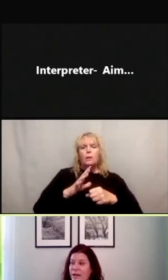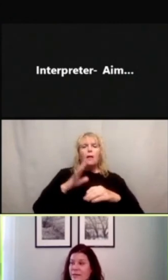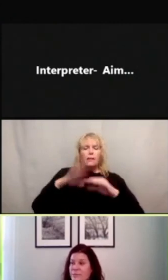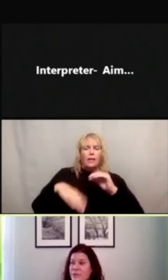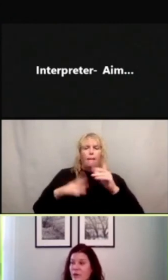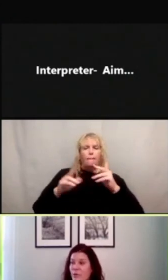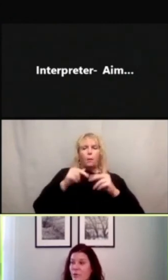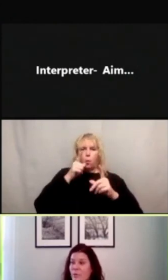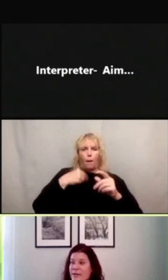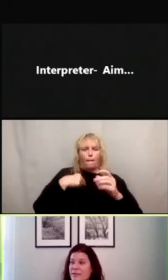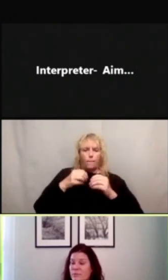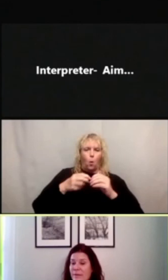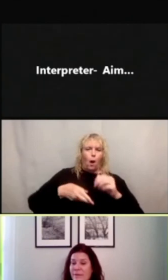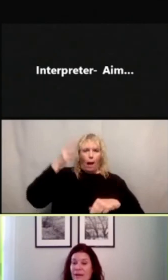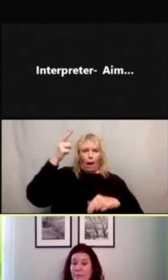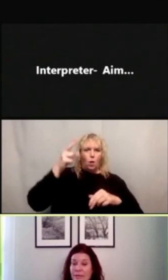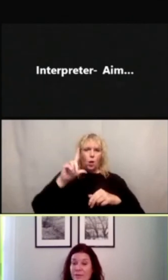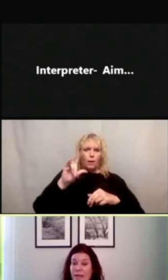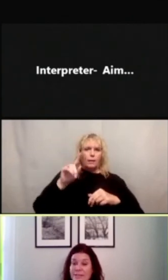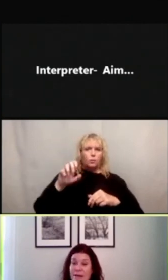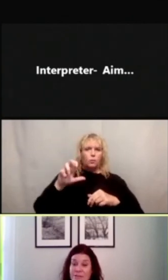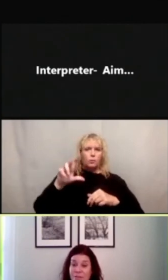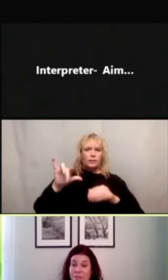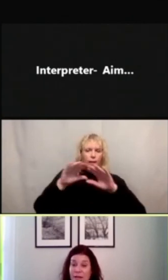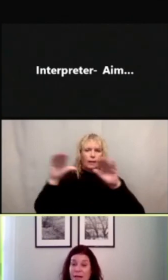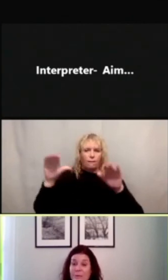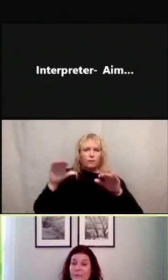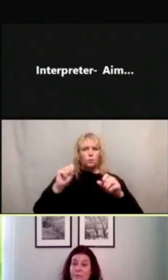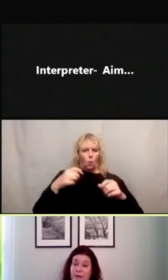levels. So that is something that we try